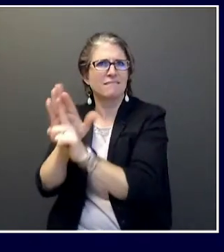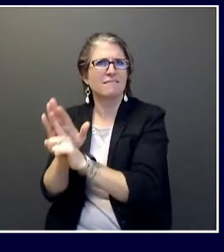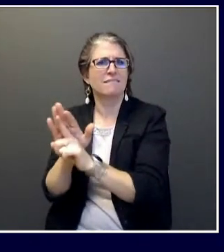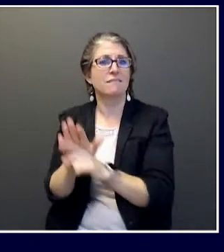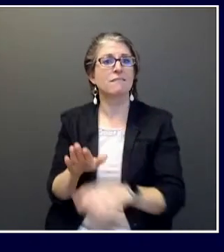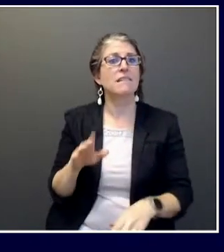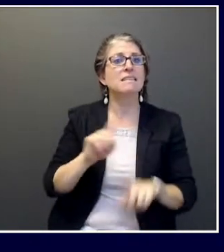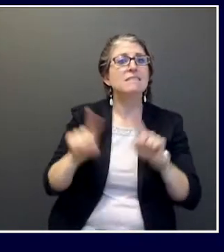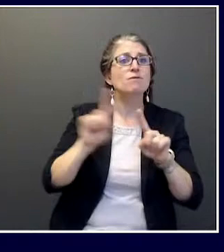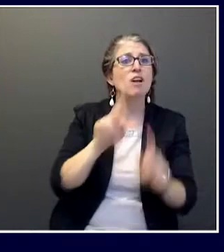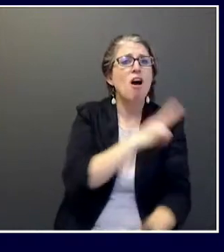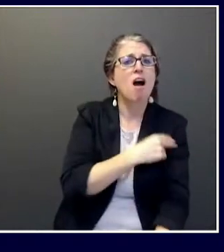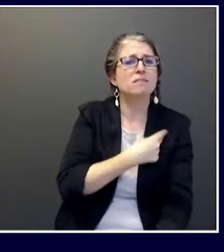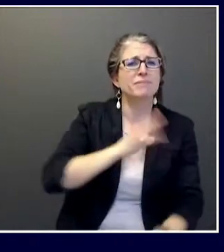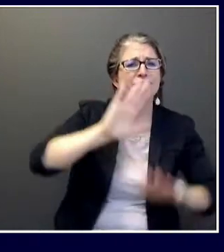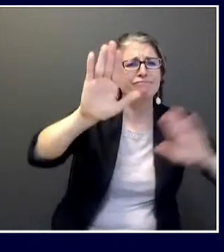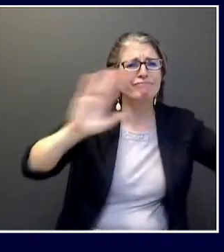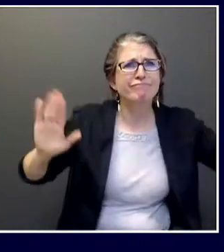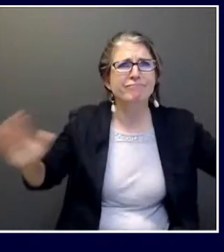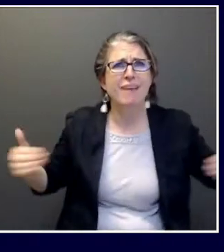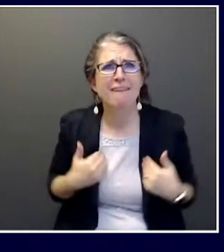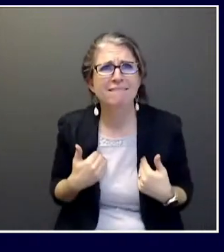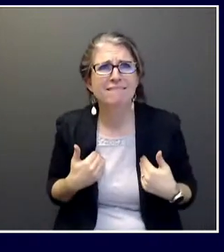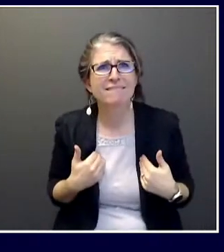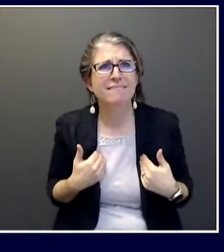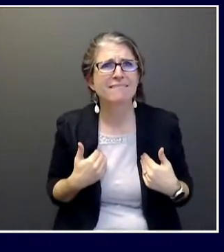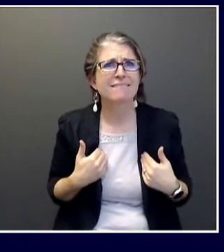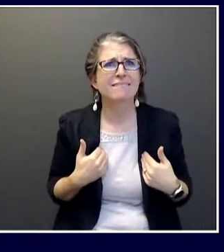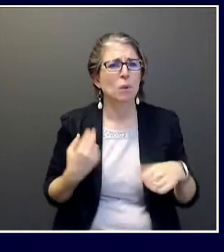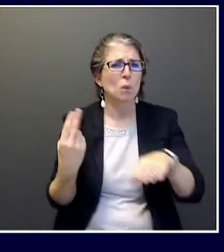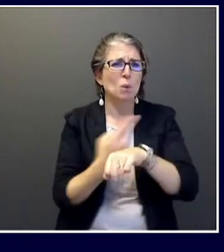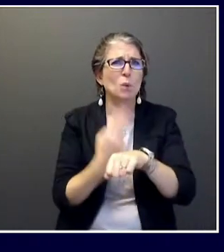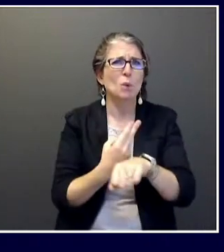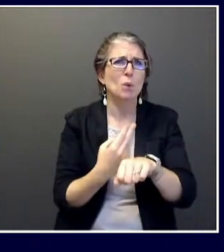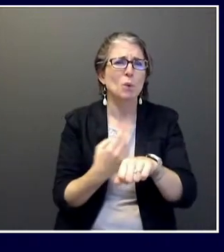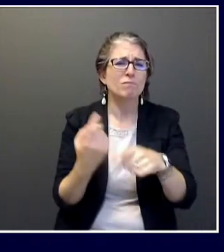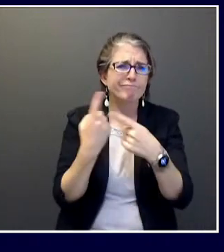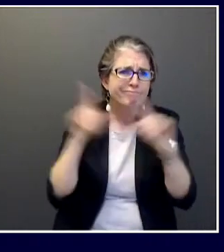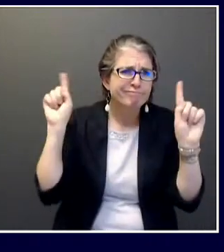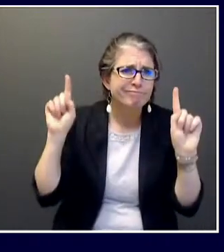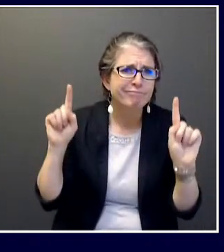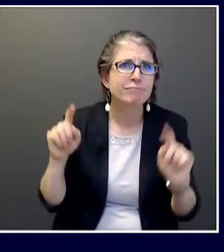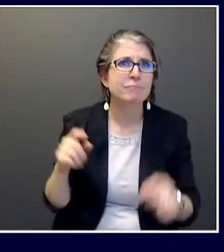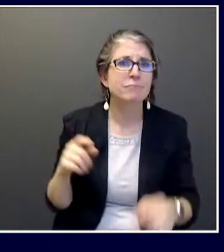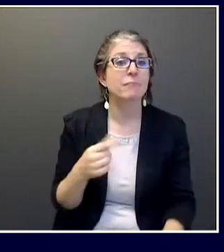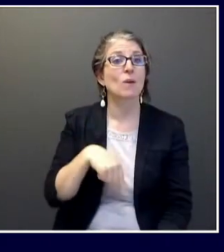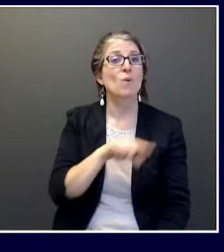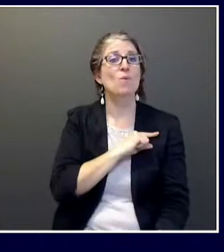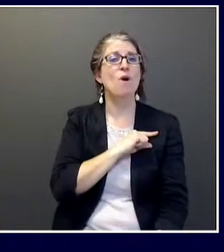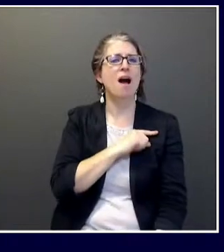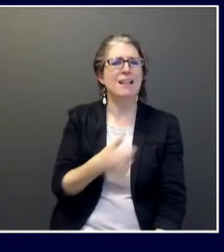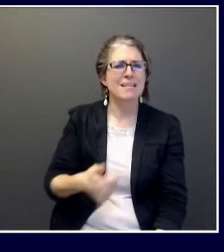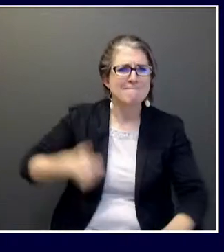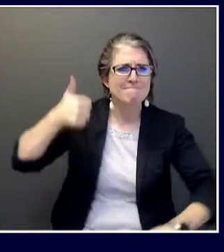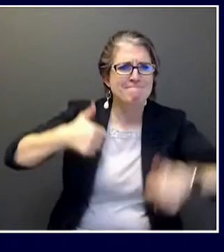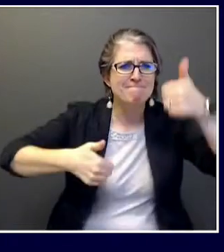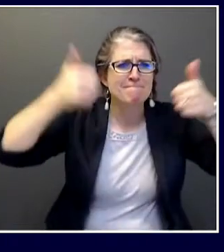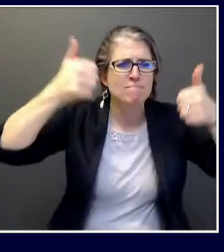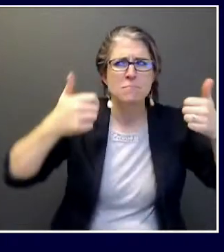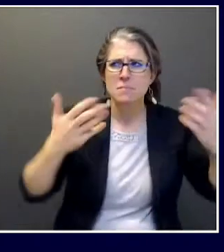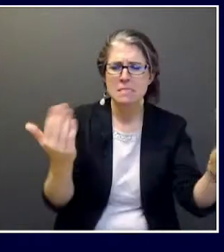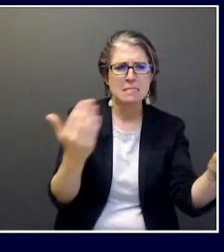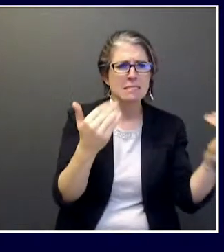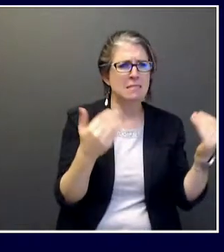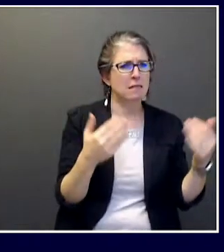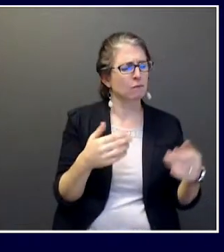high quality, accessible care that they have throughout the pandemic in the forward-looking weeks. Okay, thank you. And Dr. Shah, I think this question is for